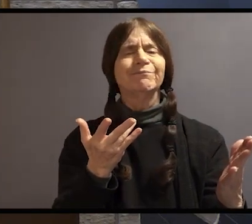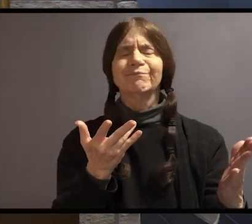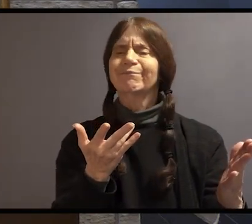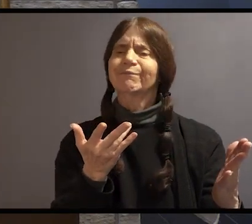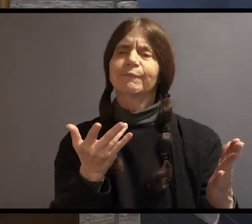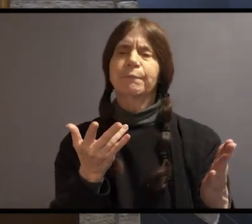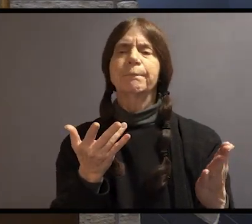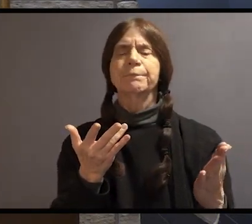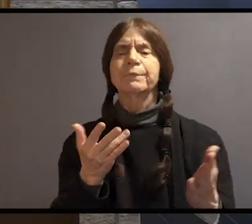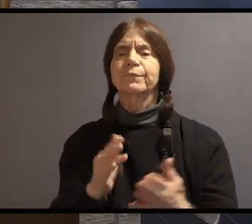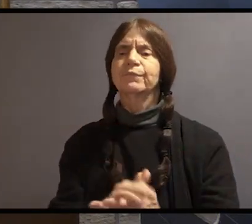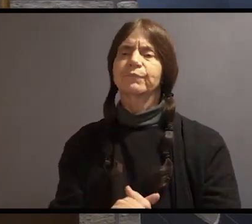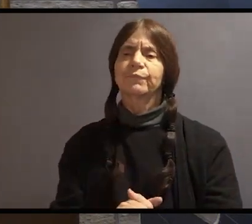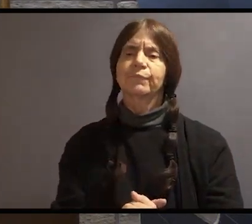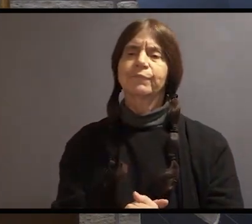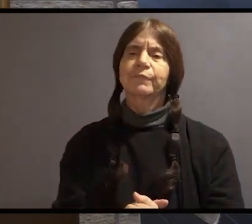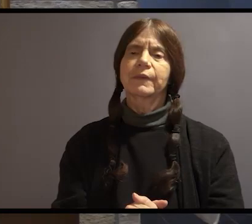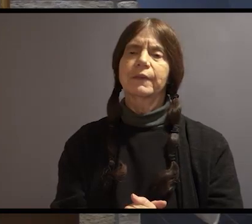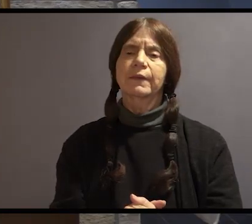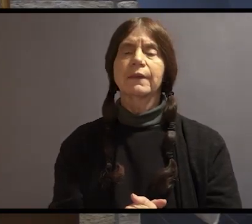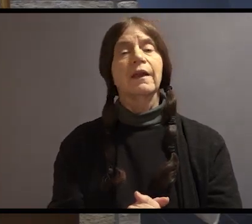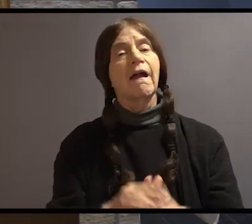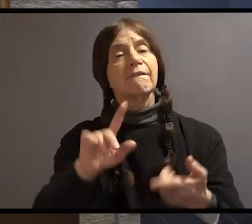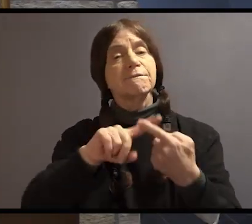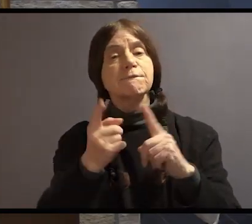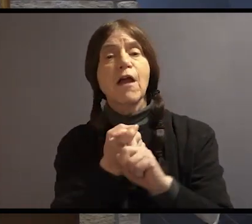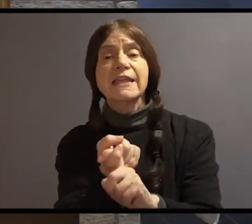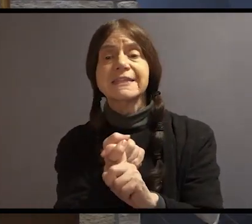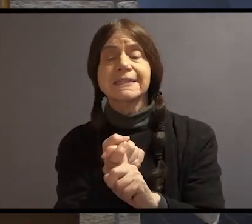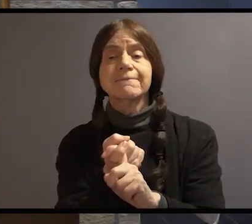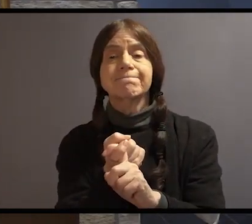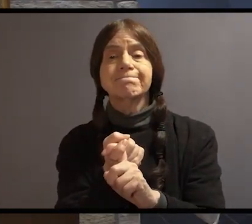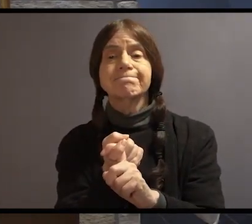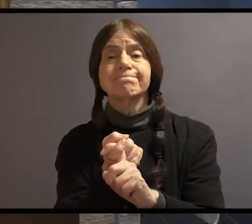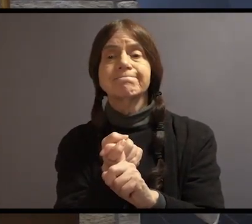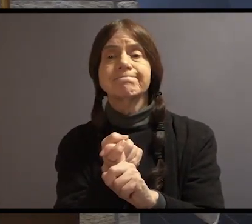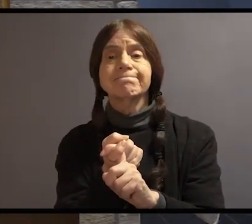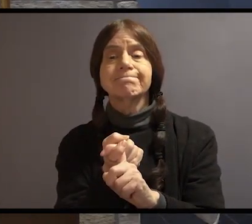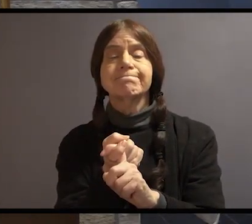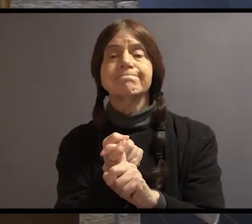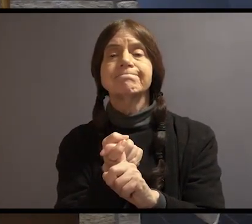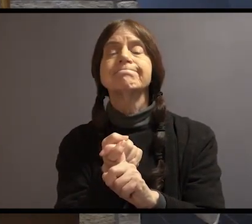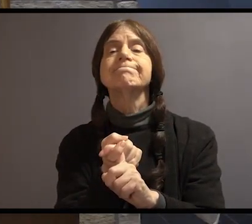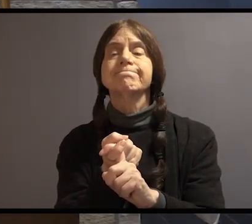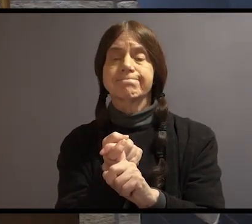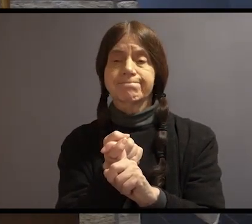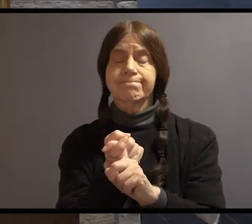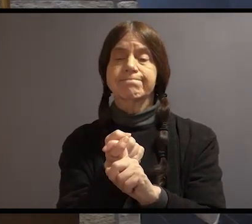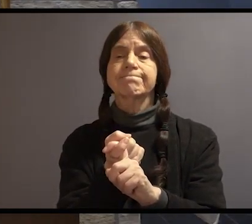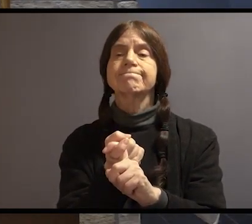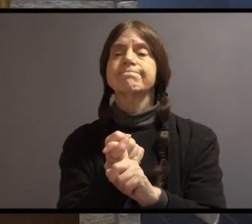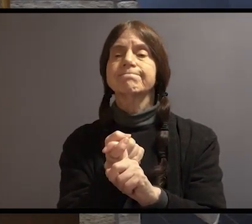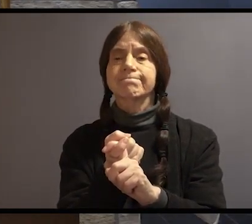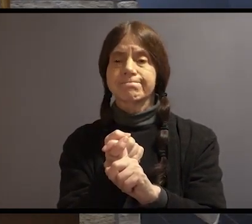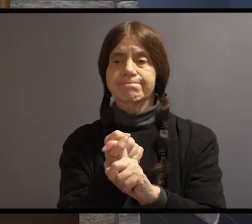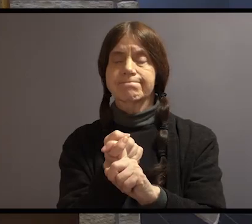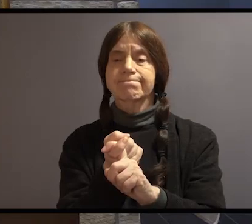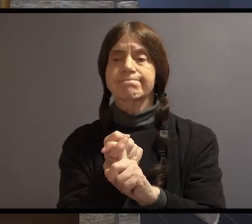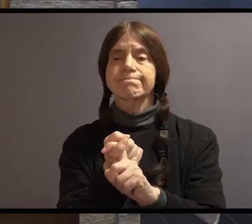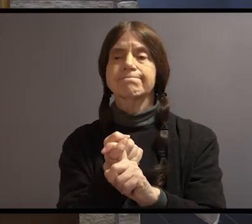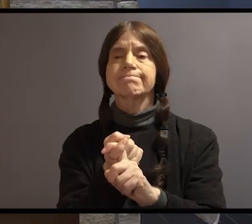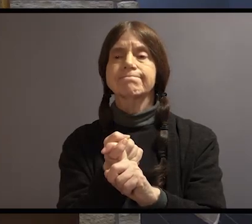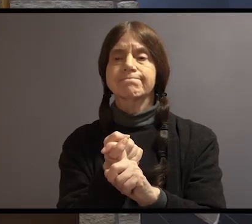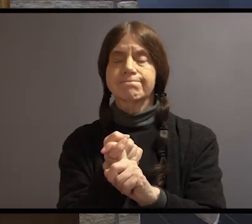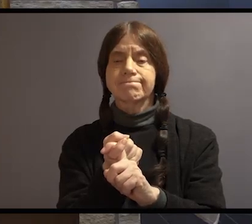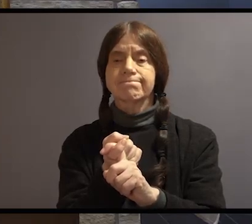it. My friends, think of our text for today. Remember what we